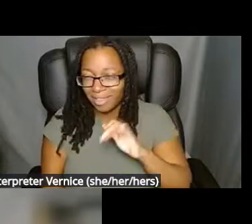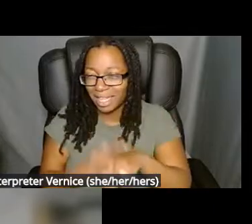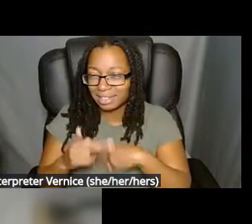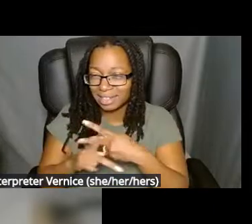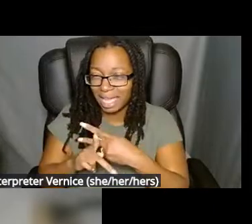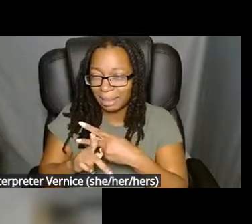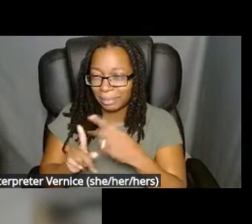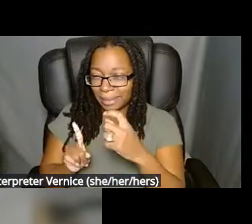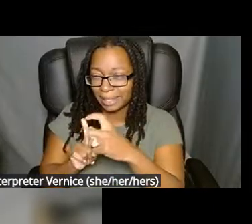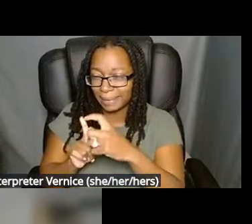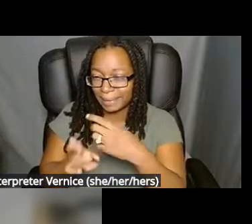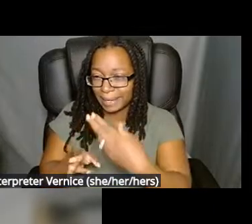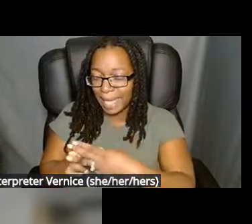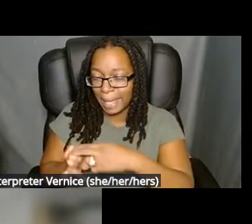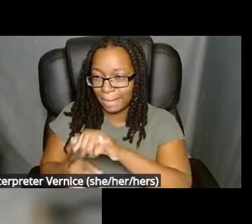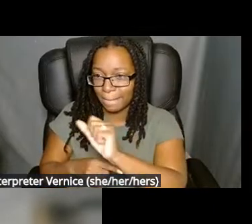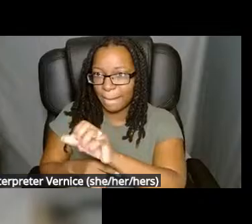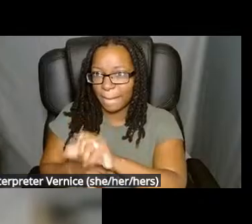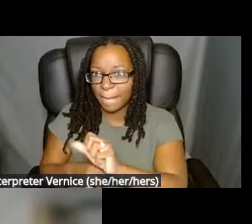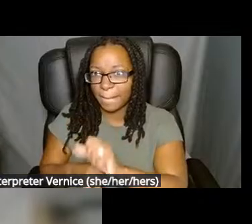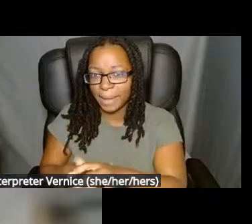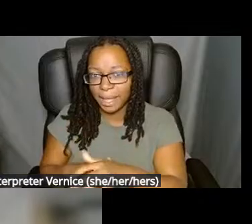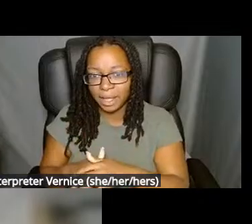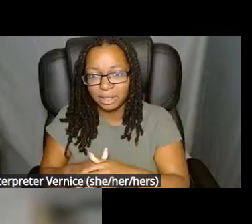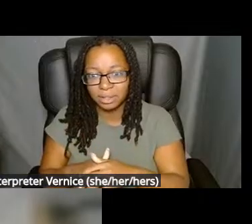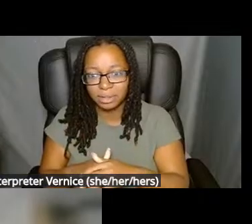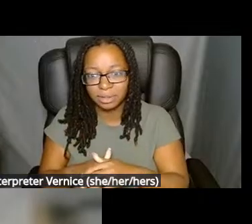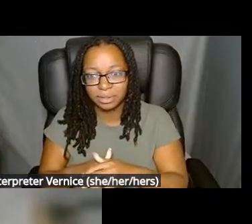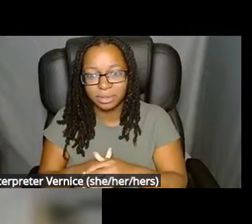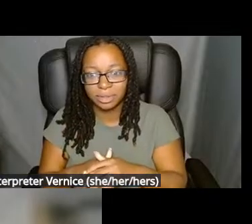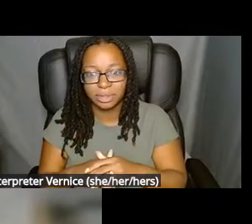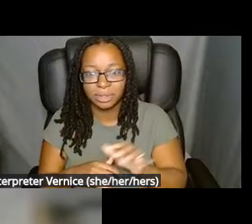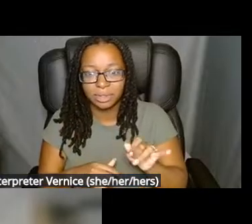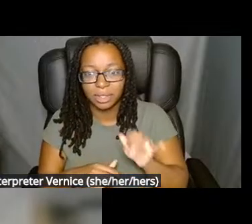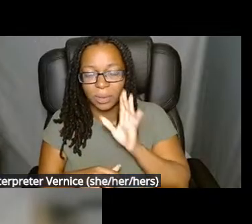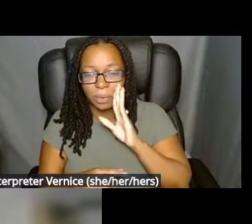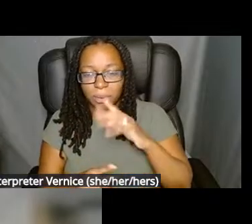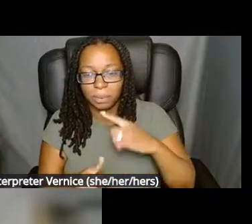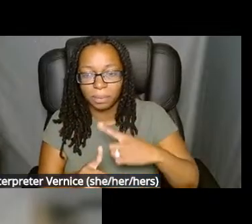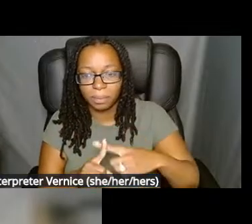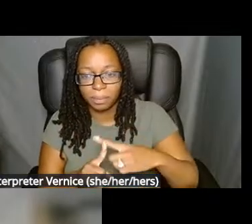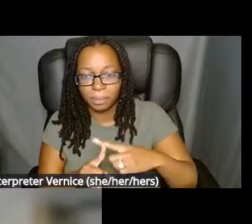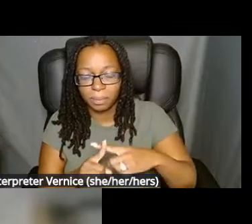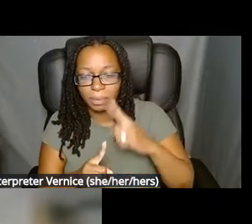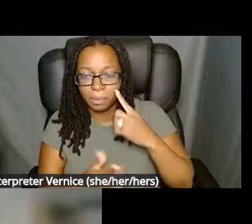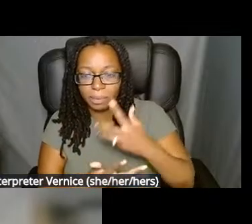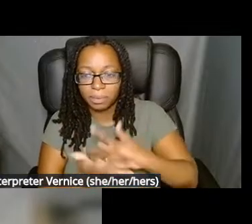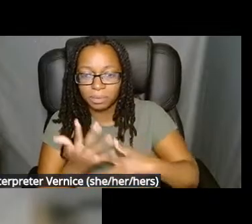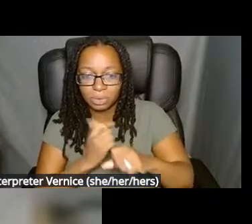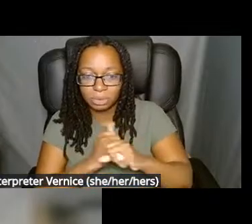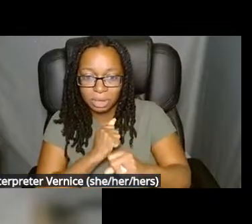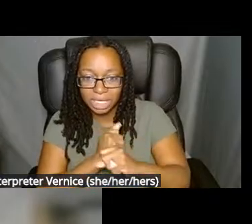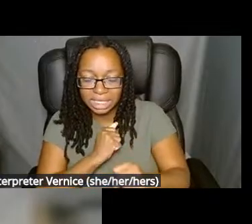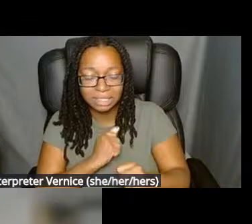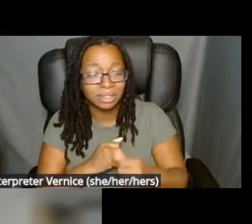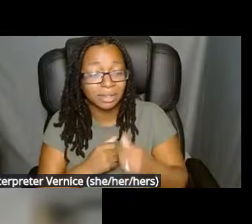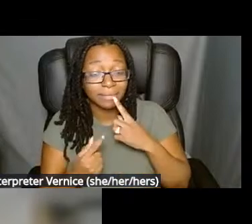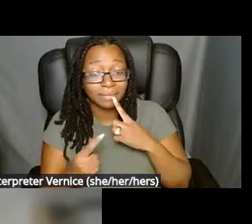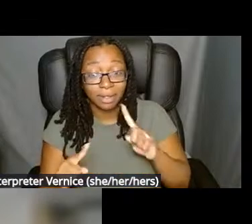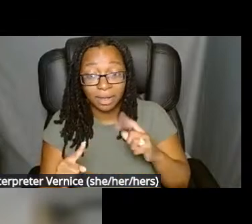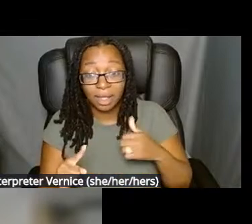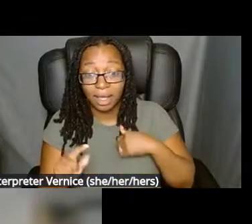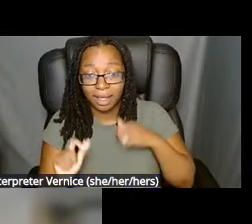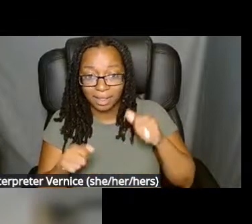be positive for social markers. And you would do it, and then it turned out to be so. So I got myself to a point that I would be able